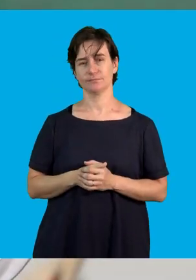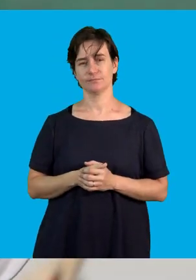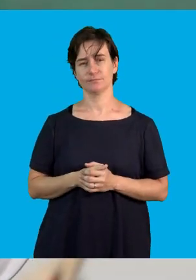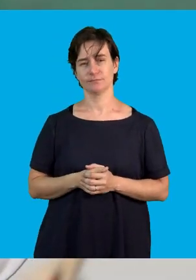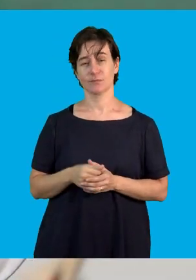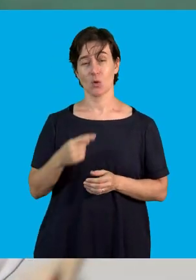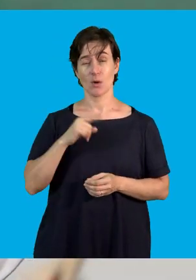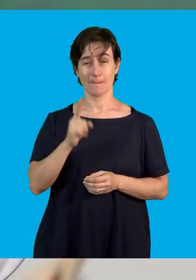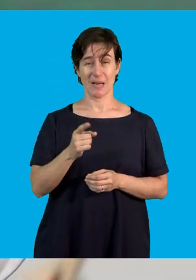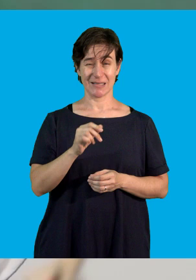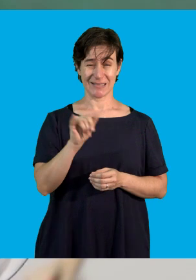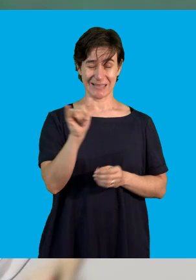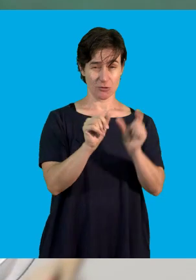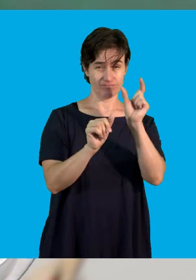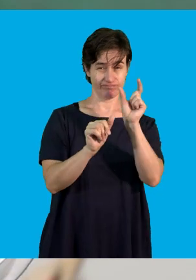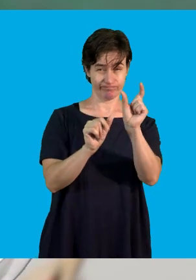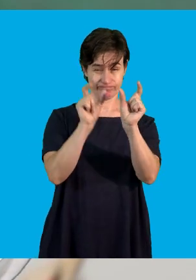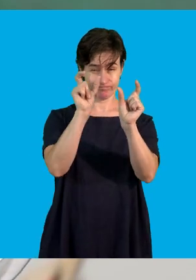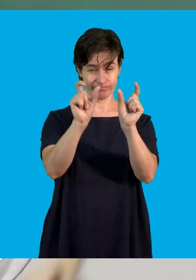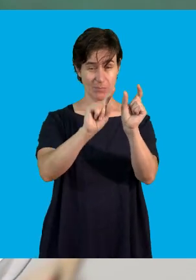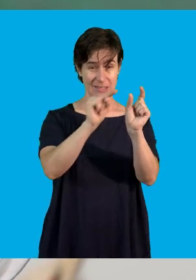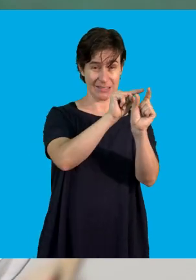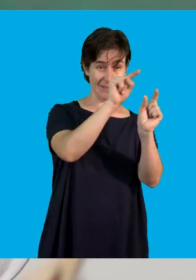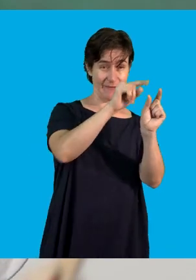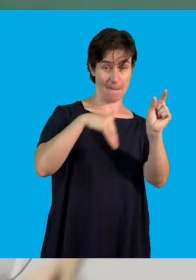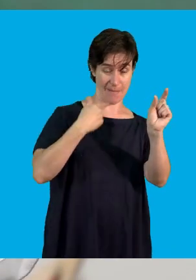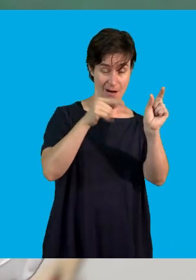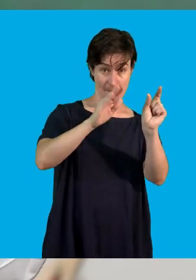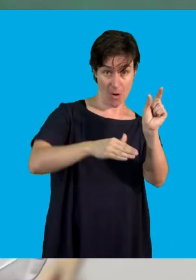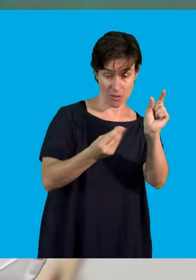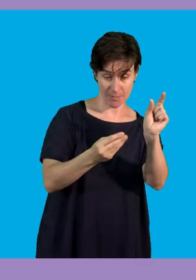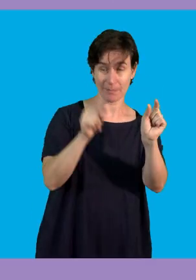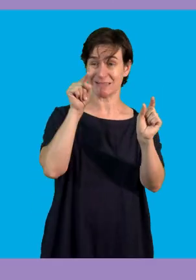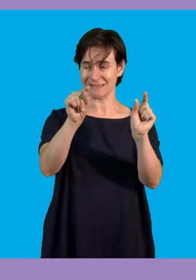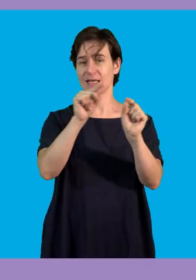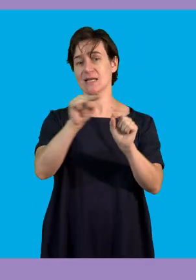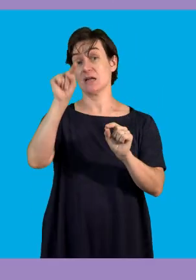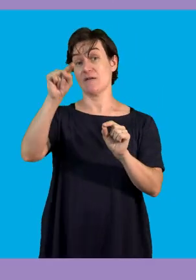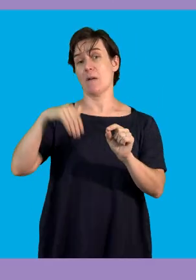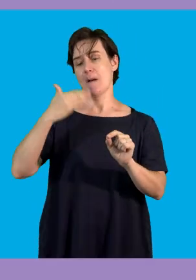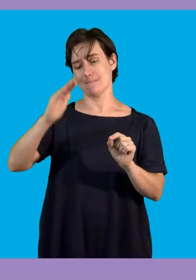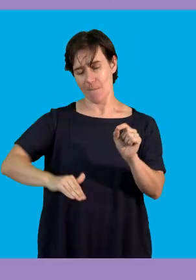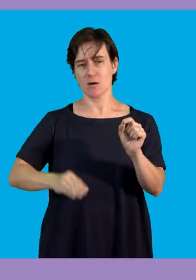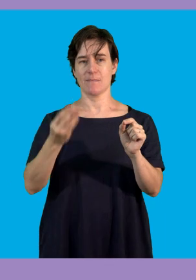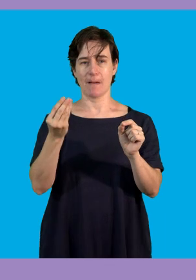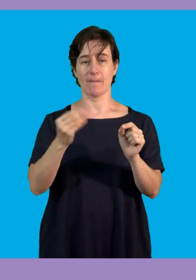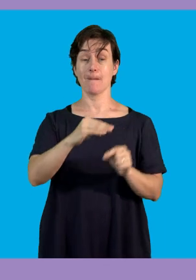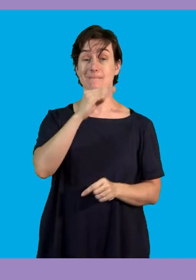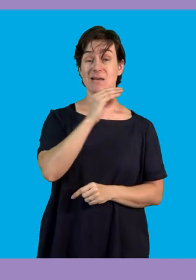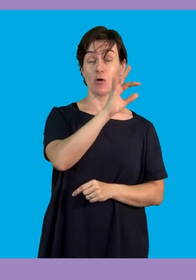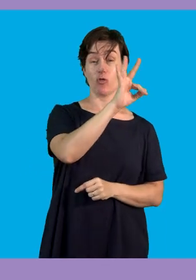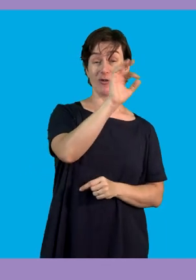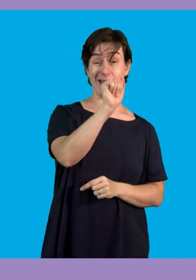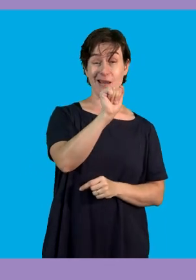we divide each term with the denominator that we have been given. So it would be 3a divided by a,